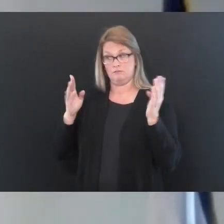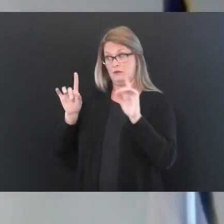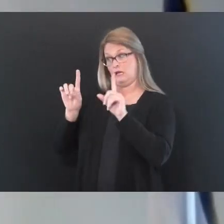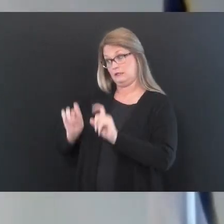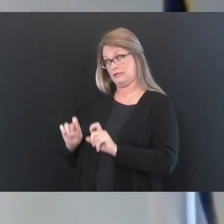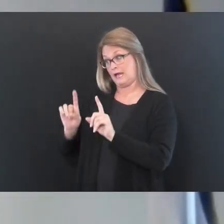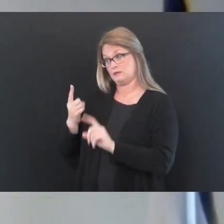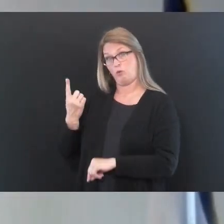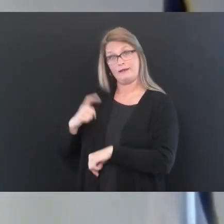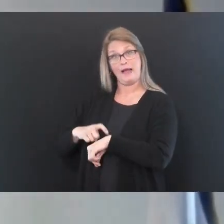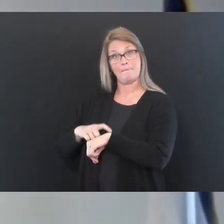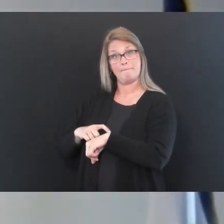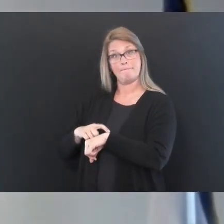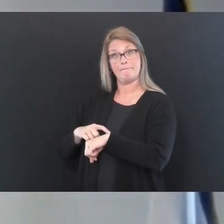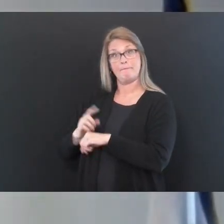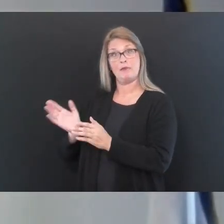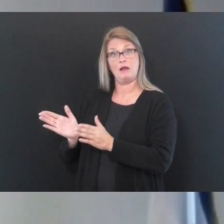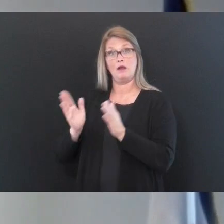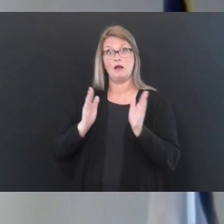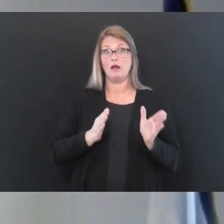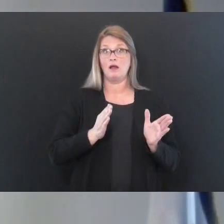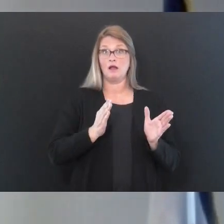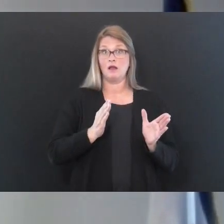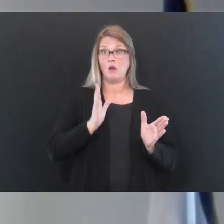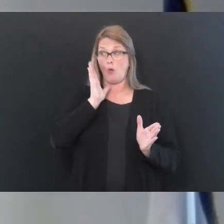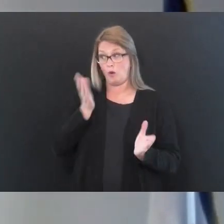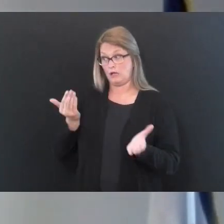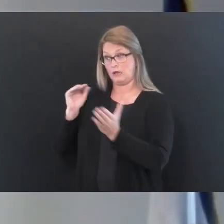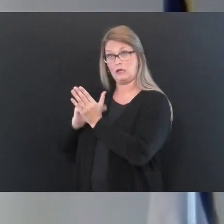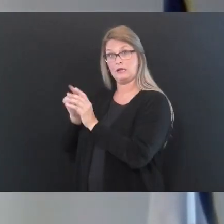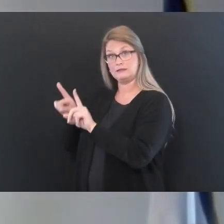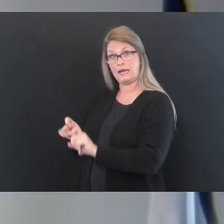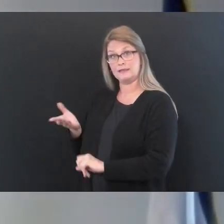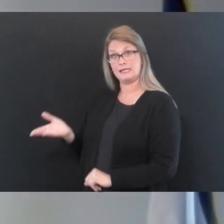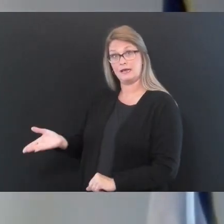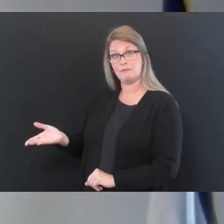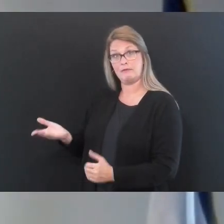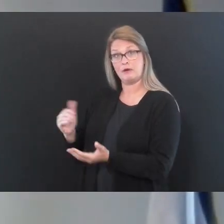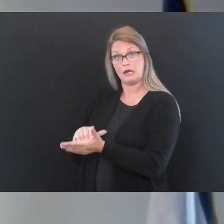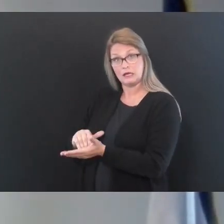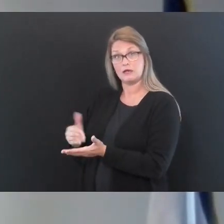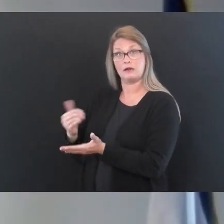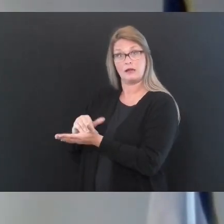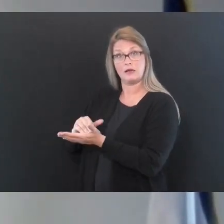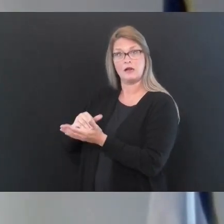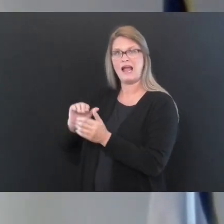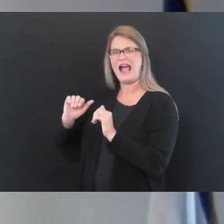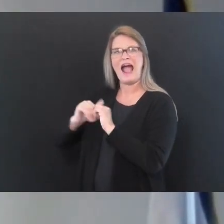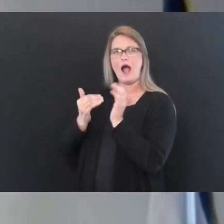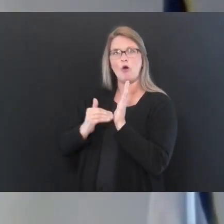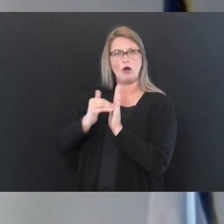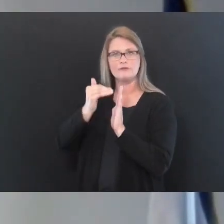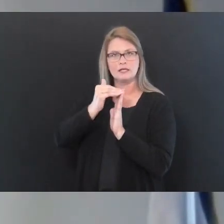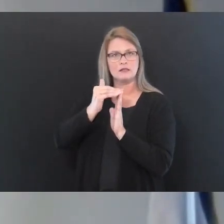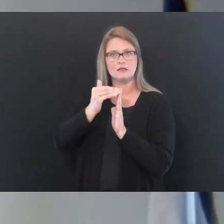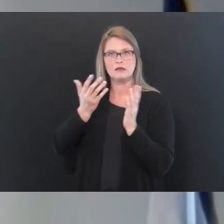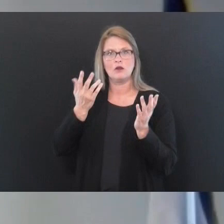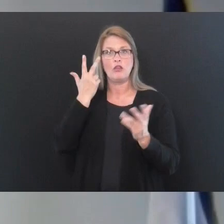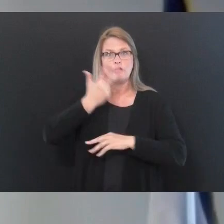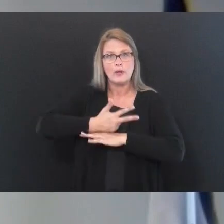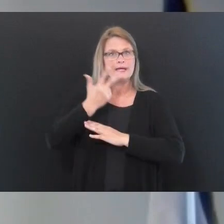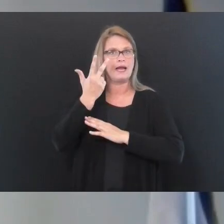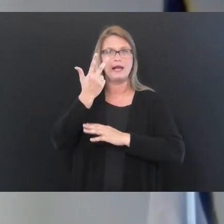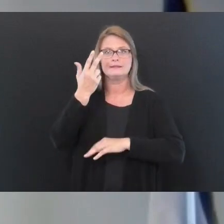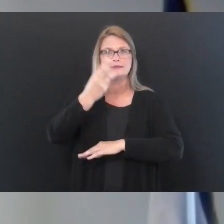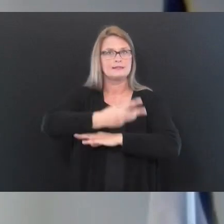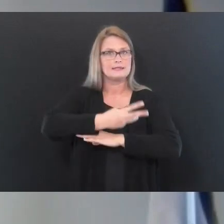get a point-in-time result that says what it is right now, but it doesn't necessarily tell you what's going to be the case 3 days from now, 6 days